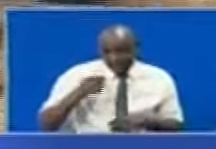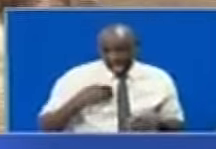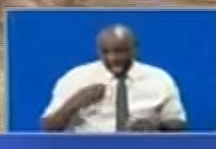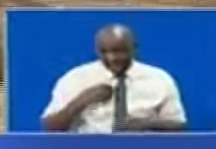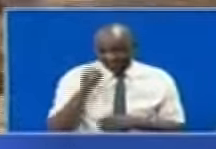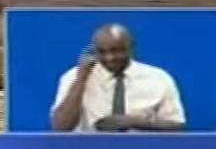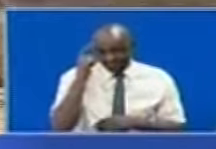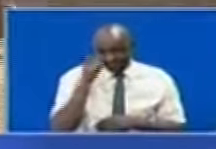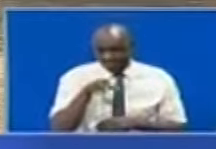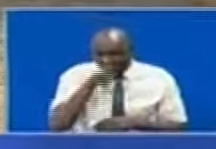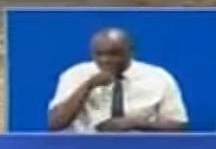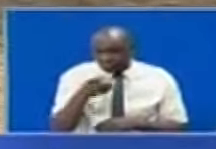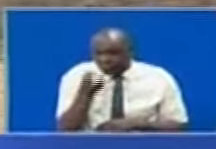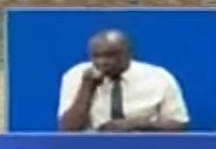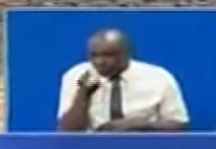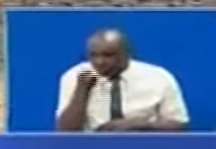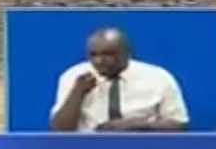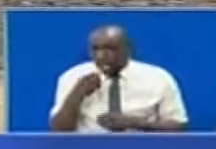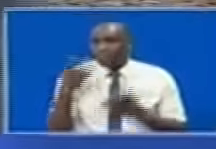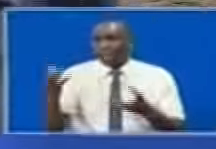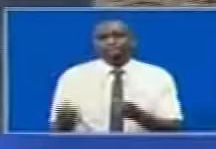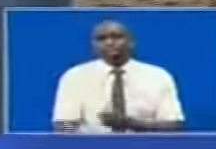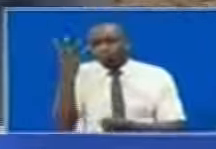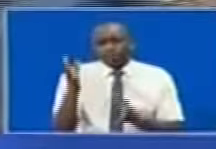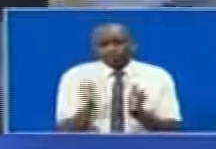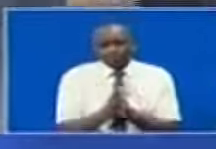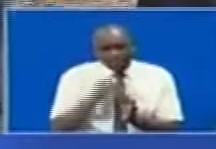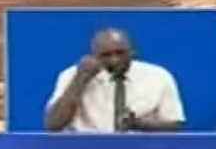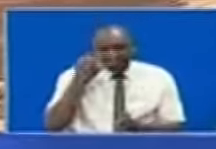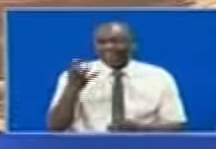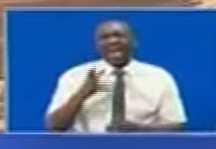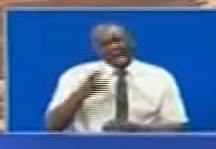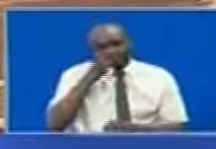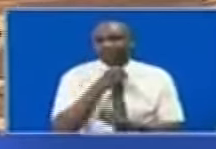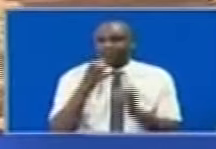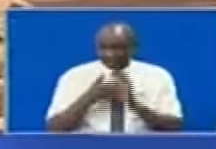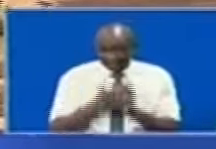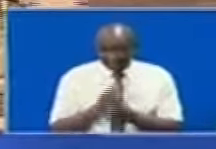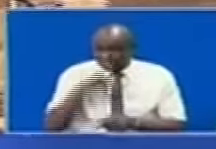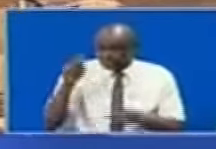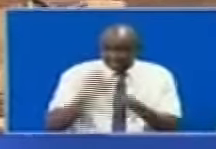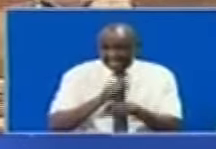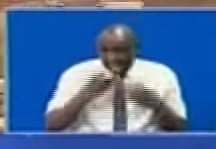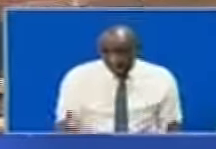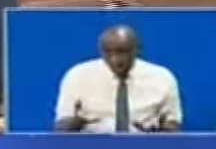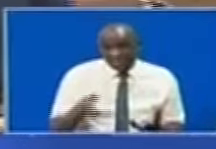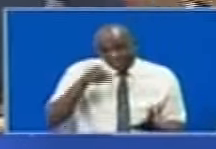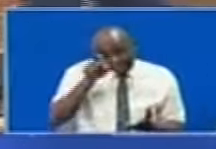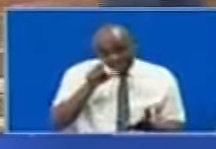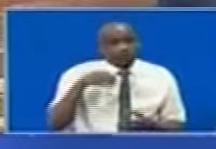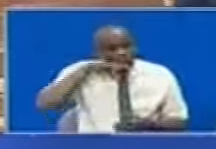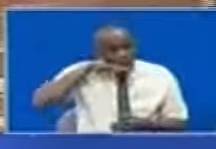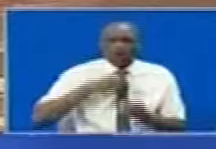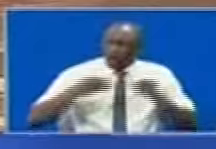the ability to sniff out the slightest of explosive and narcotic scents. To get a fully trained guard or detector dog